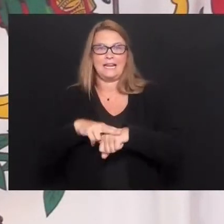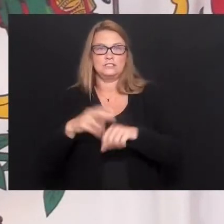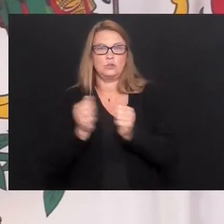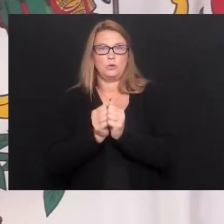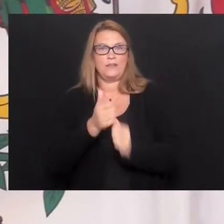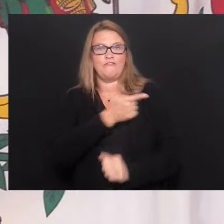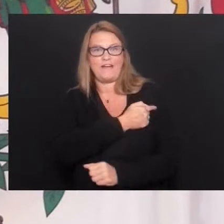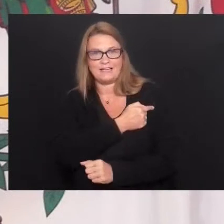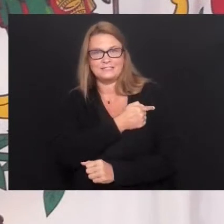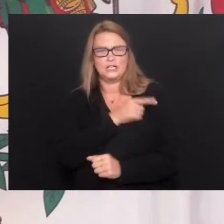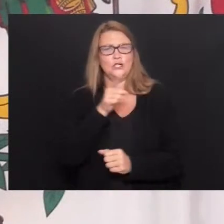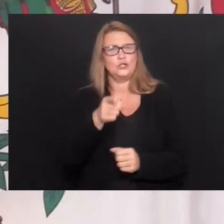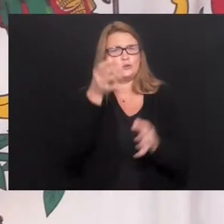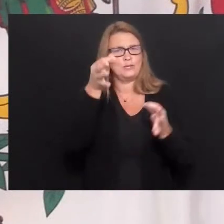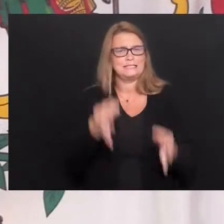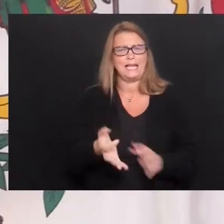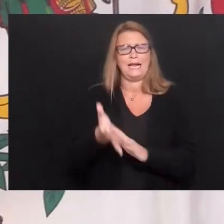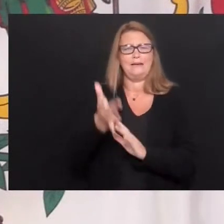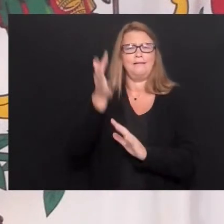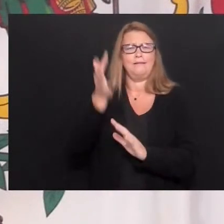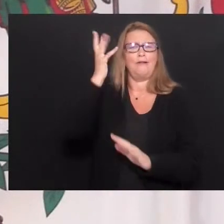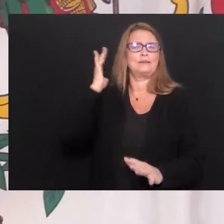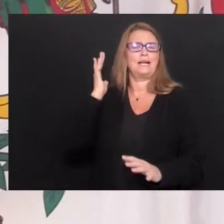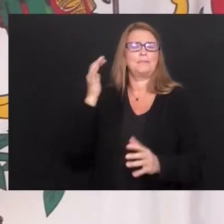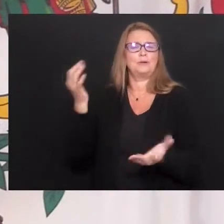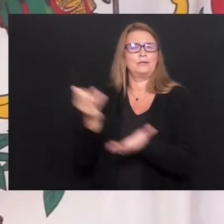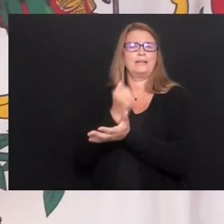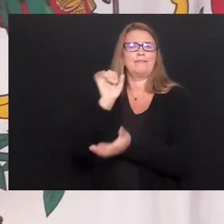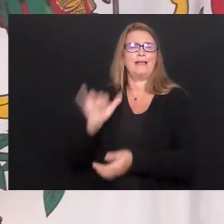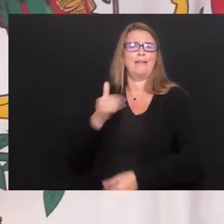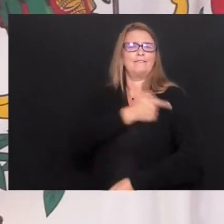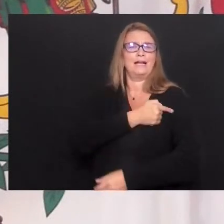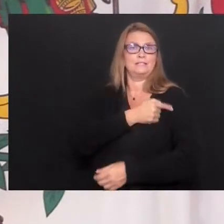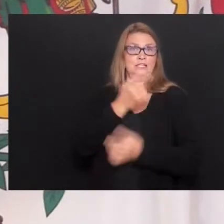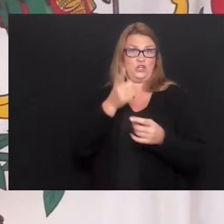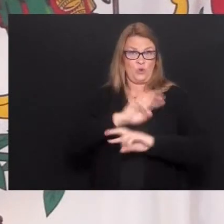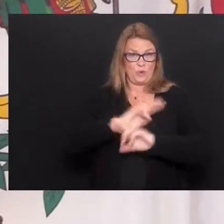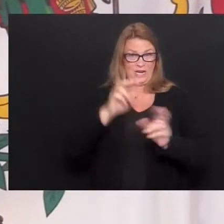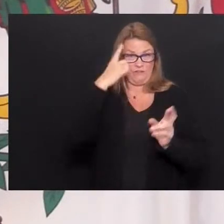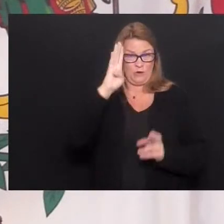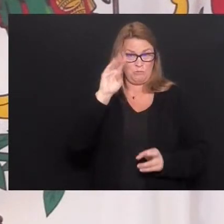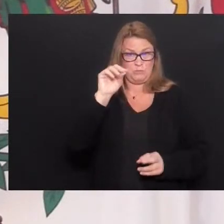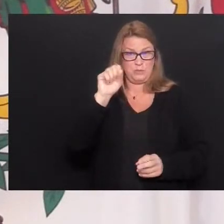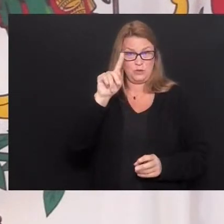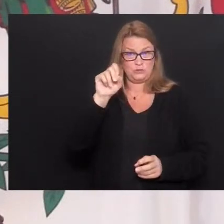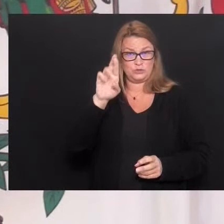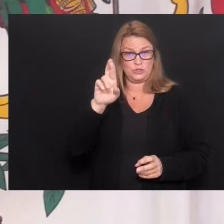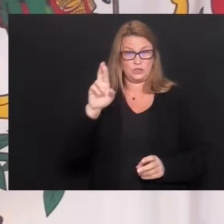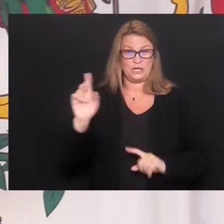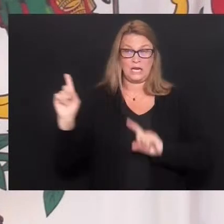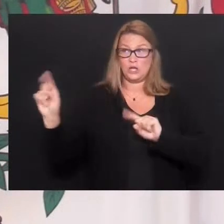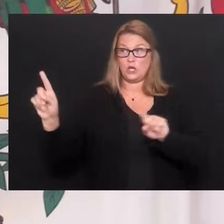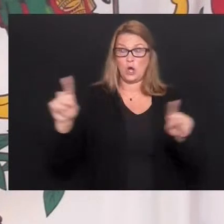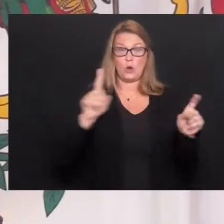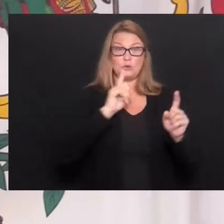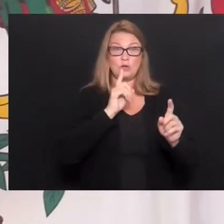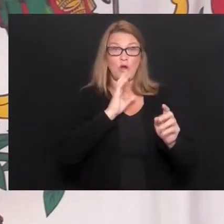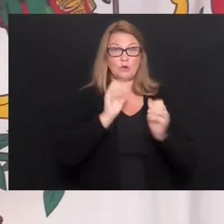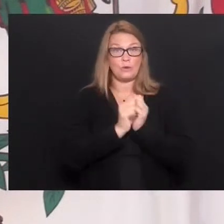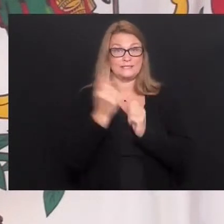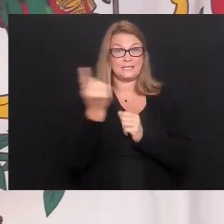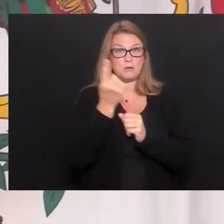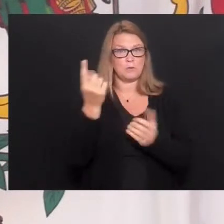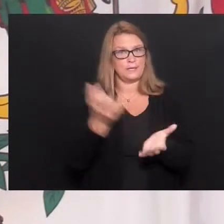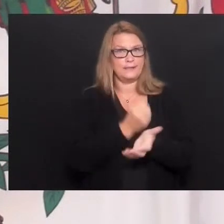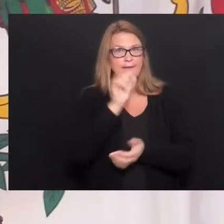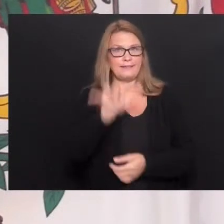and you decided to get vaccinated a long time ago. If you're up for your booster shot, run over top of somebody and get that booster